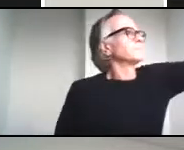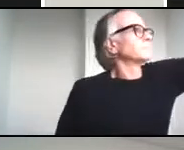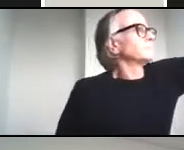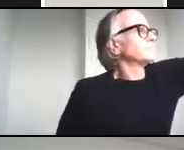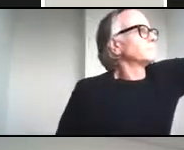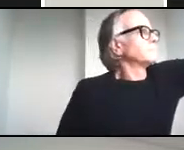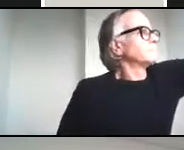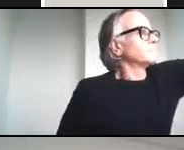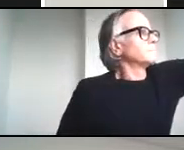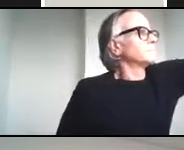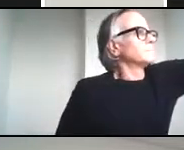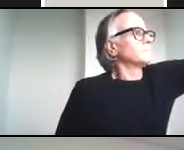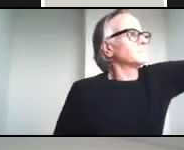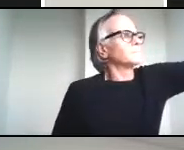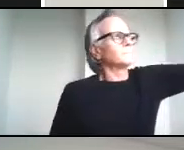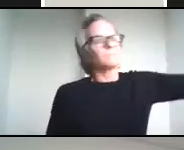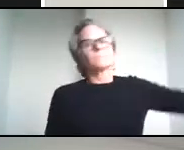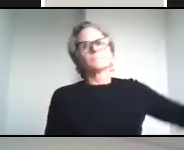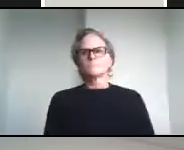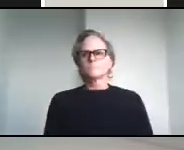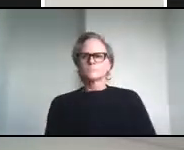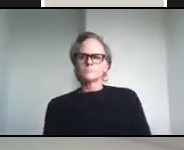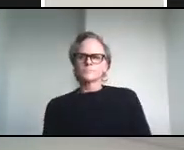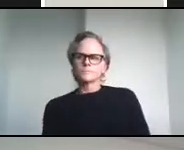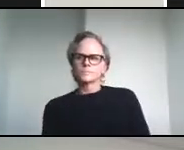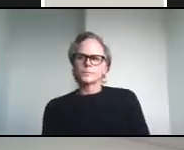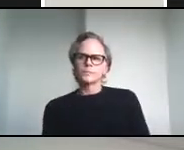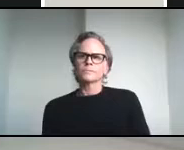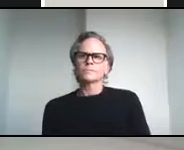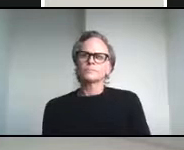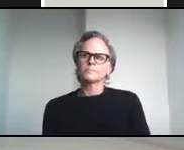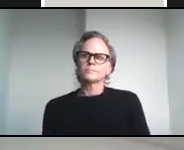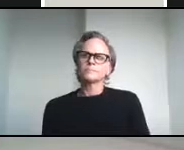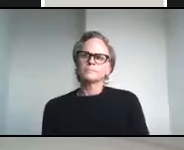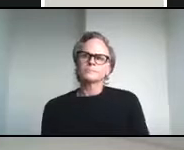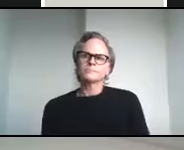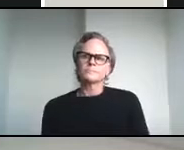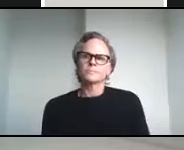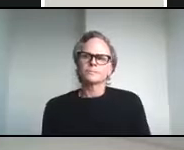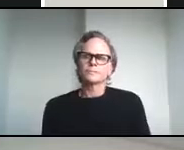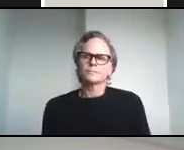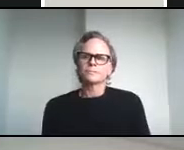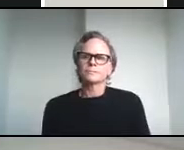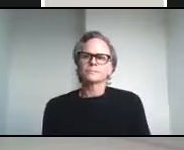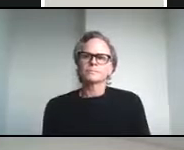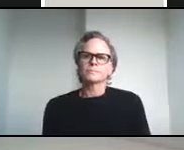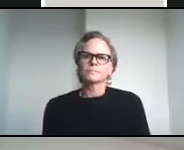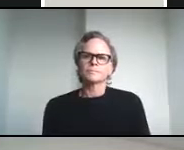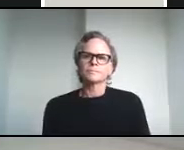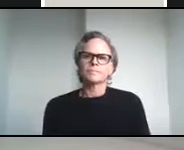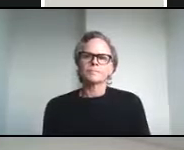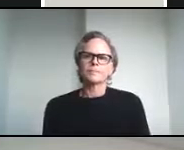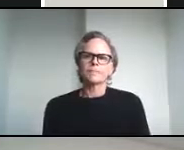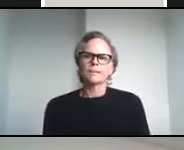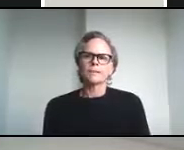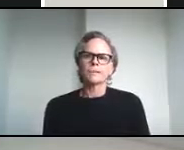spaces, verifying programmatic needs, defining zones, etc. We're still very early in the design process, and this is the